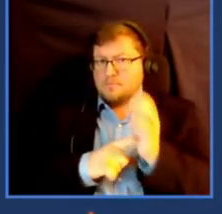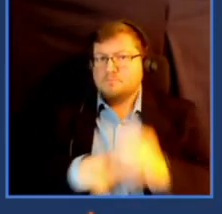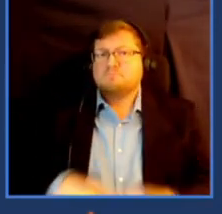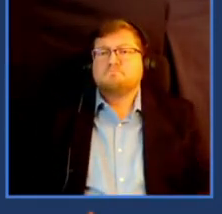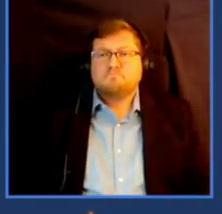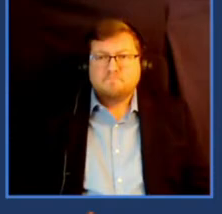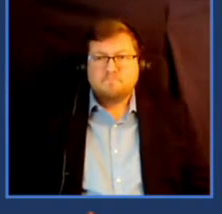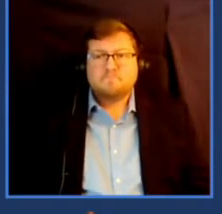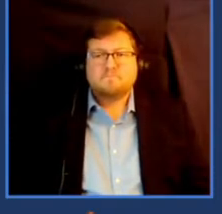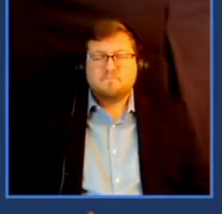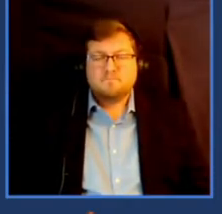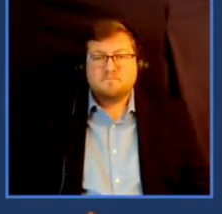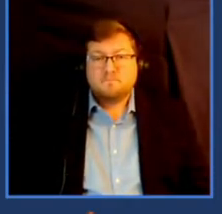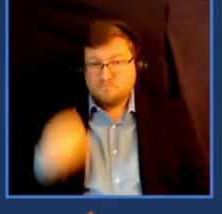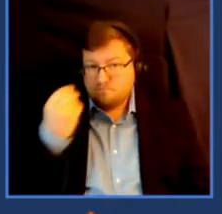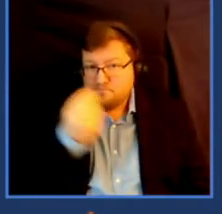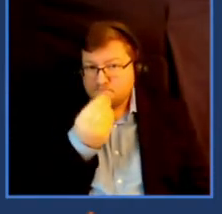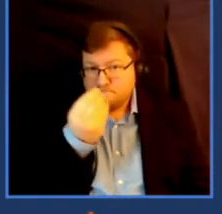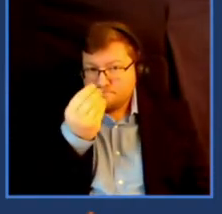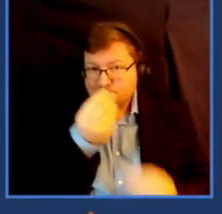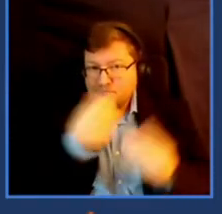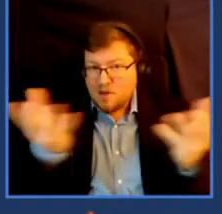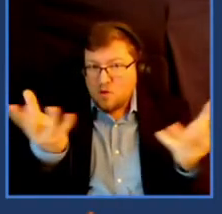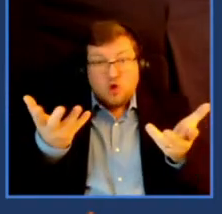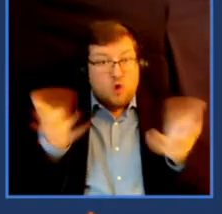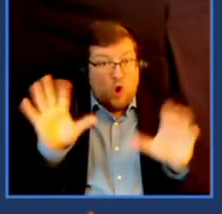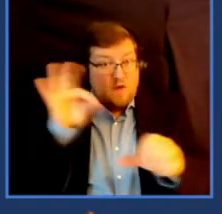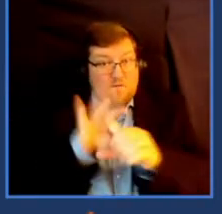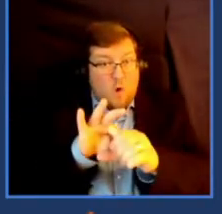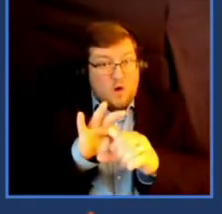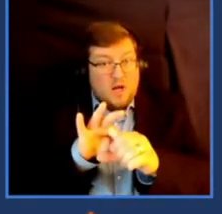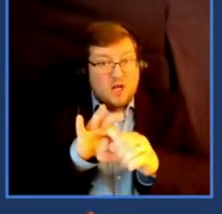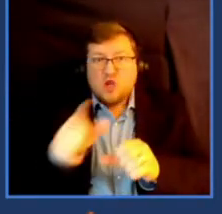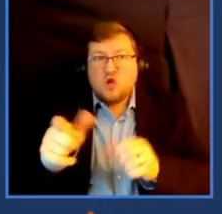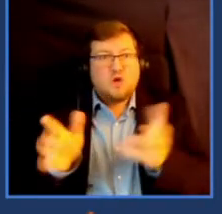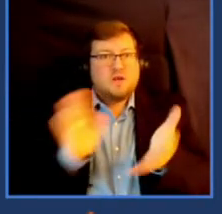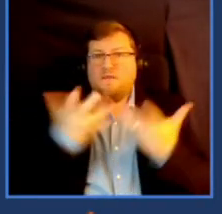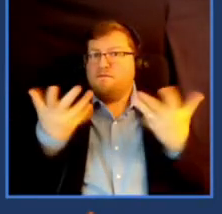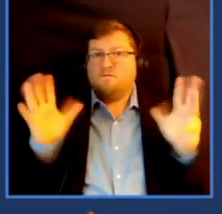But know that if you've already voted, your job is not done.